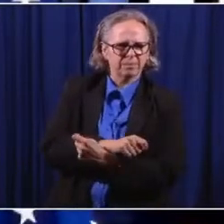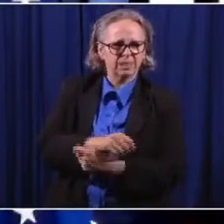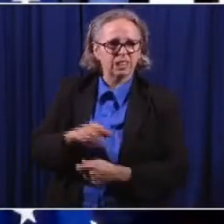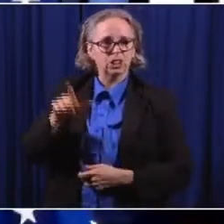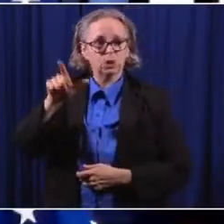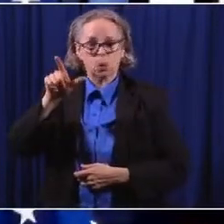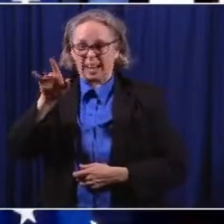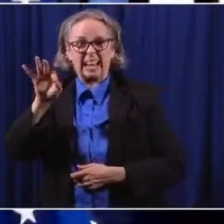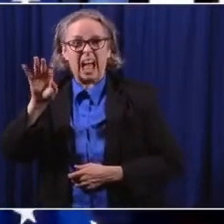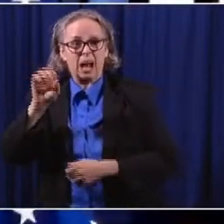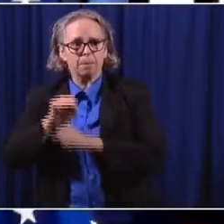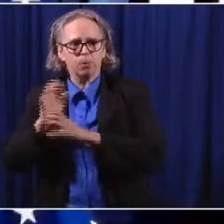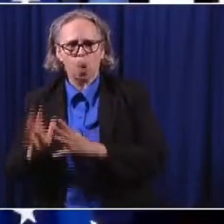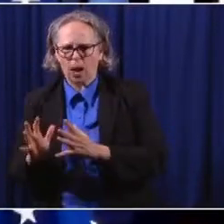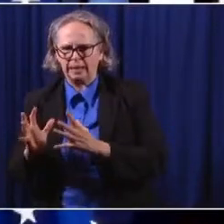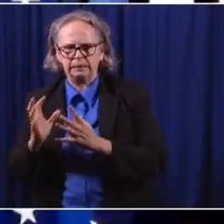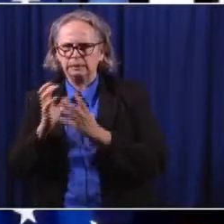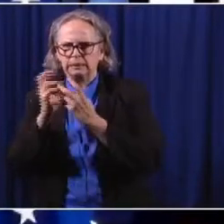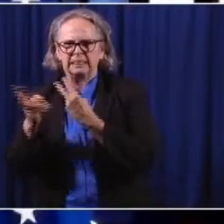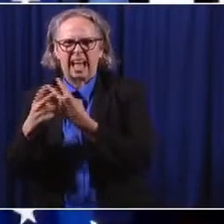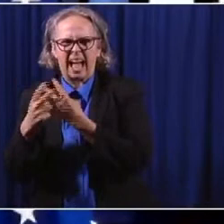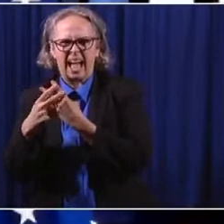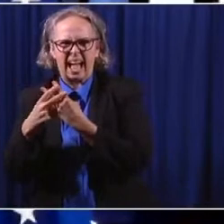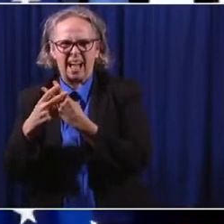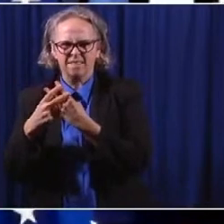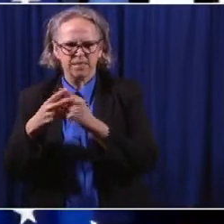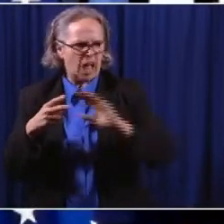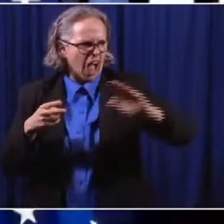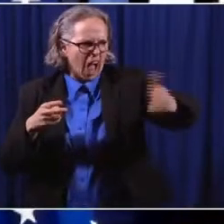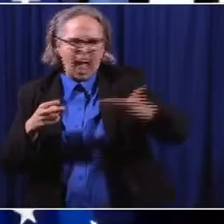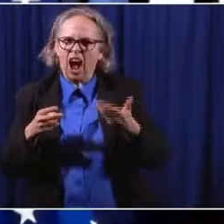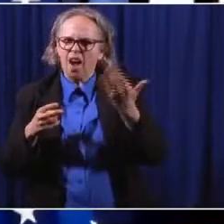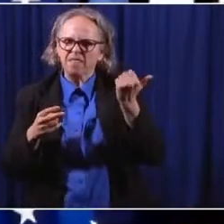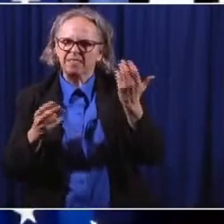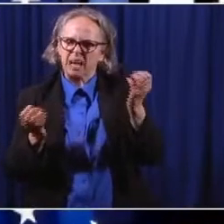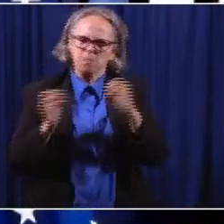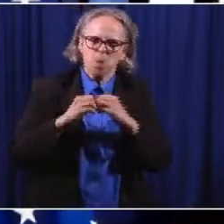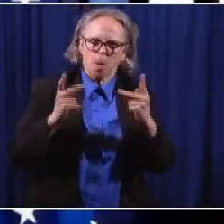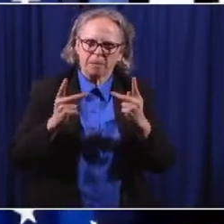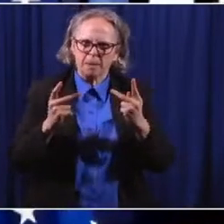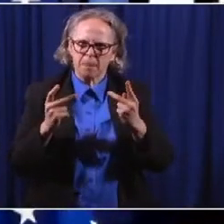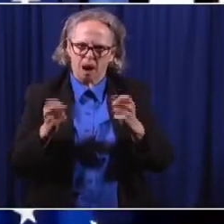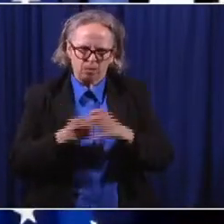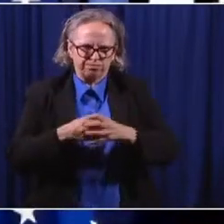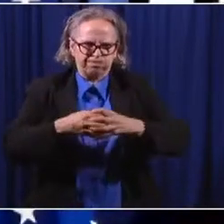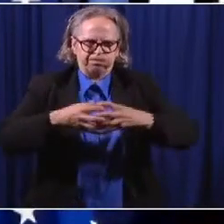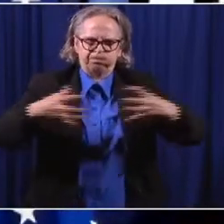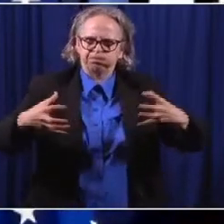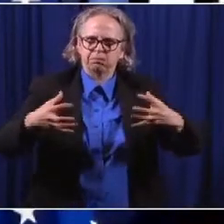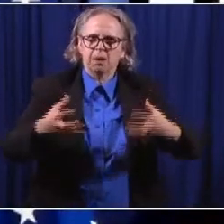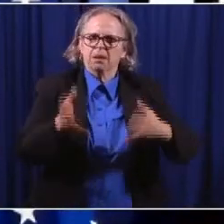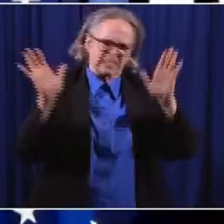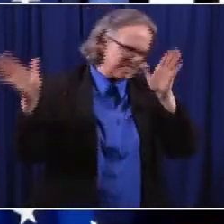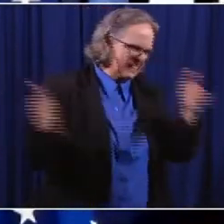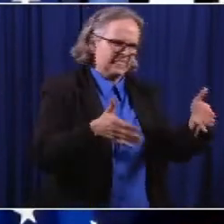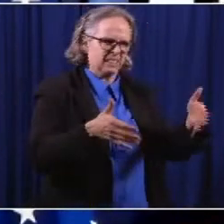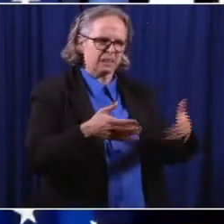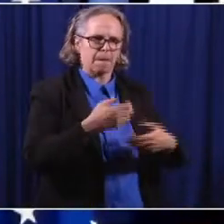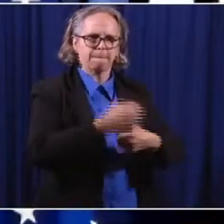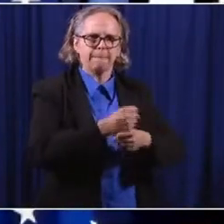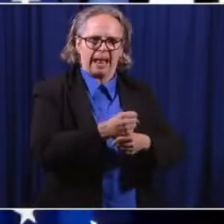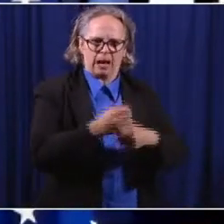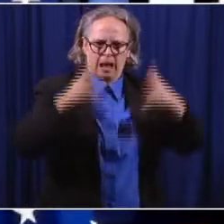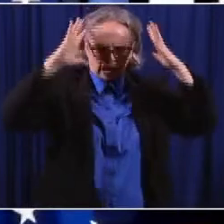more. And they've already produced over 60,000 disposable isolation gowns, 15,000